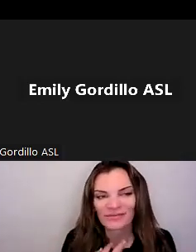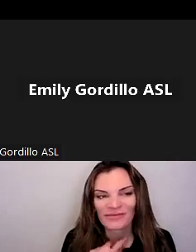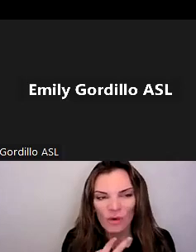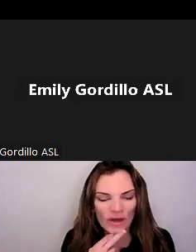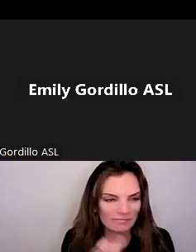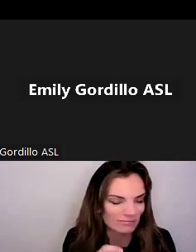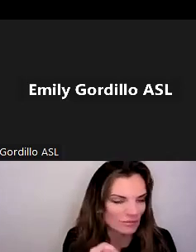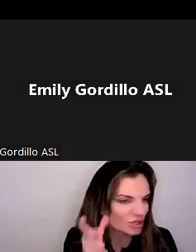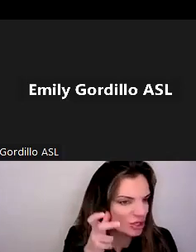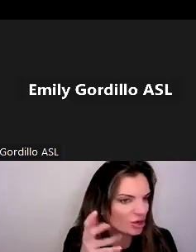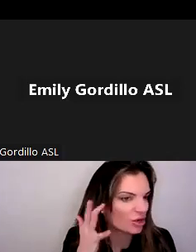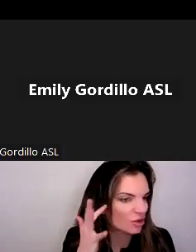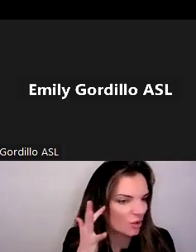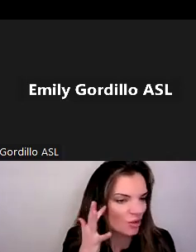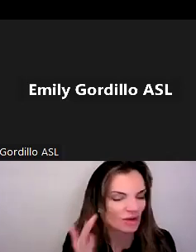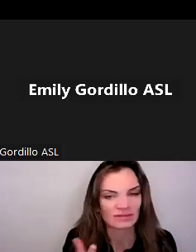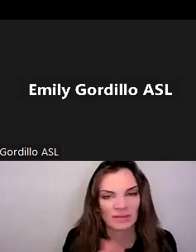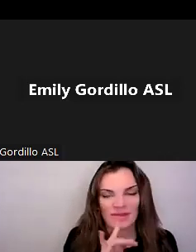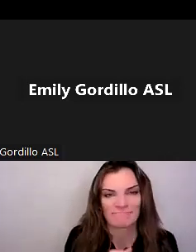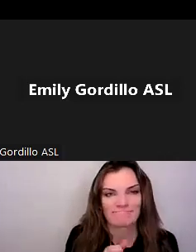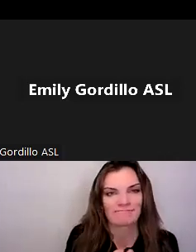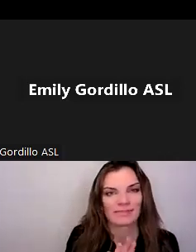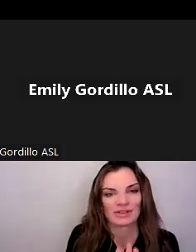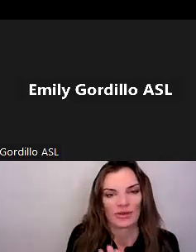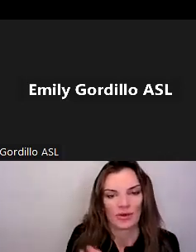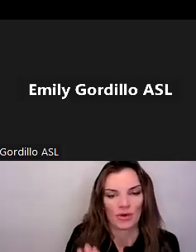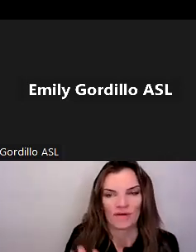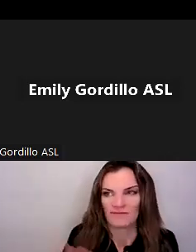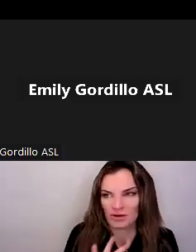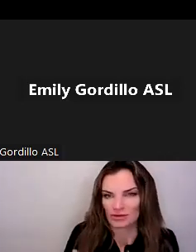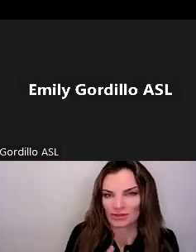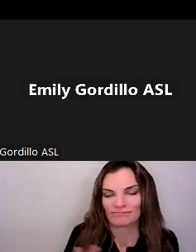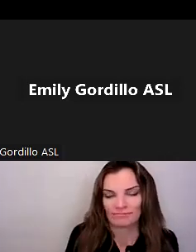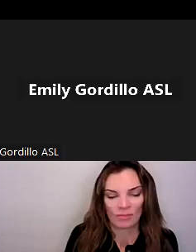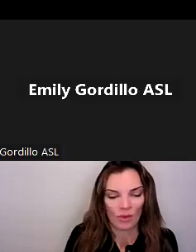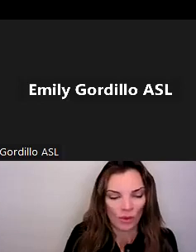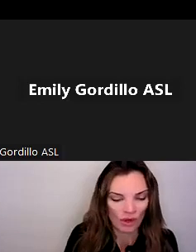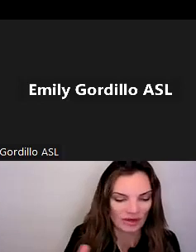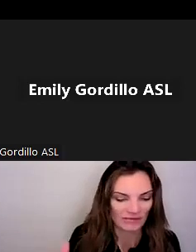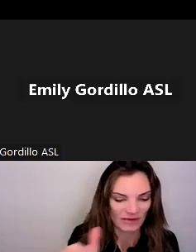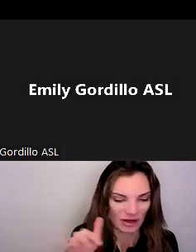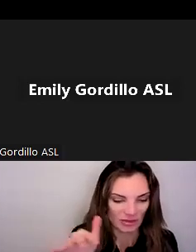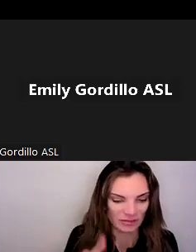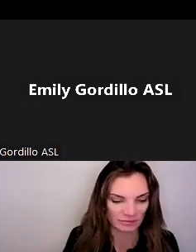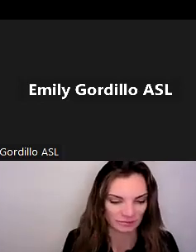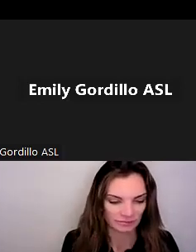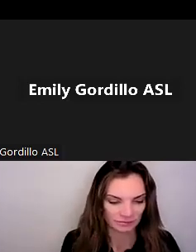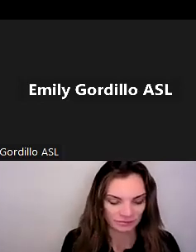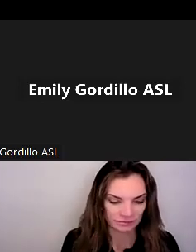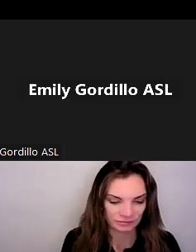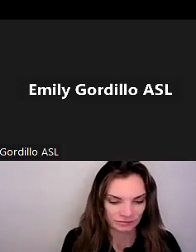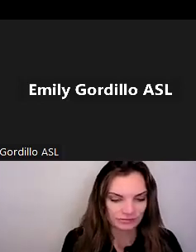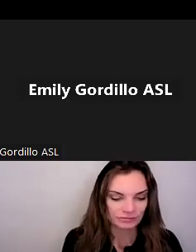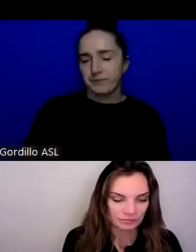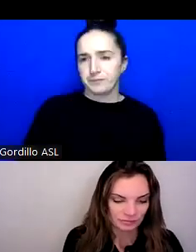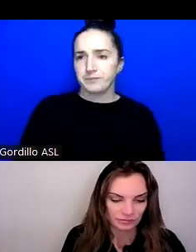or noises, how that impacts their function in terms of different work environments. And then we want to take those pieces